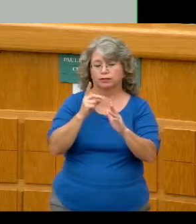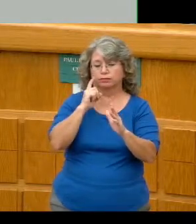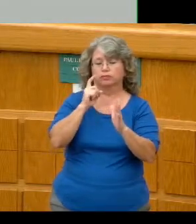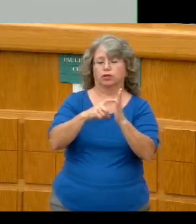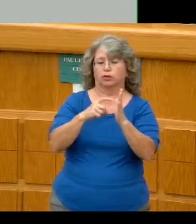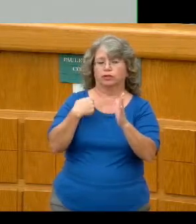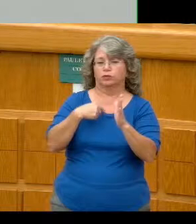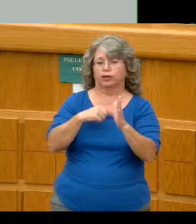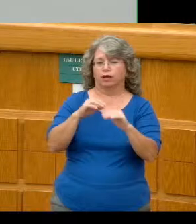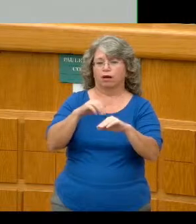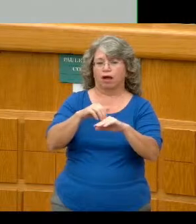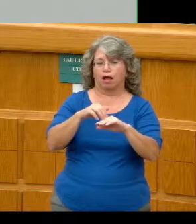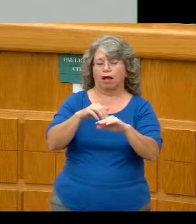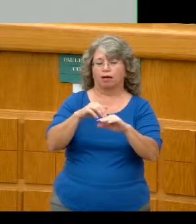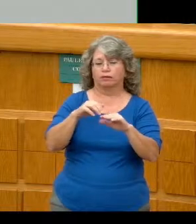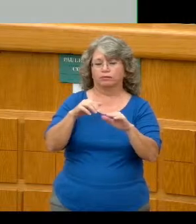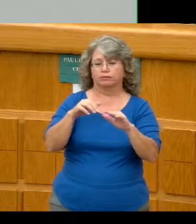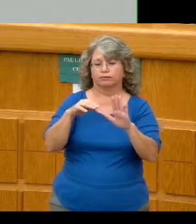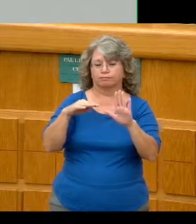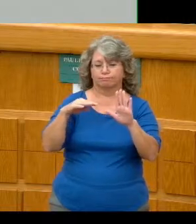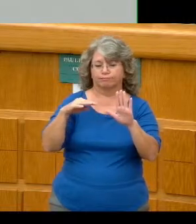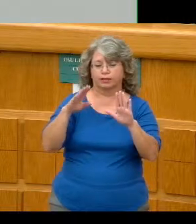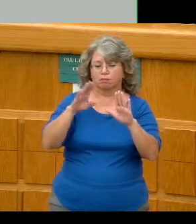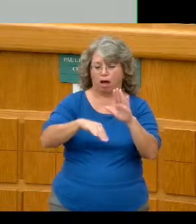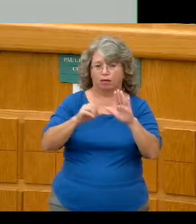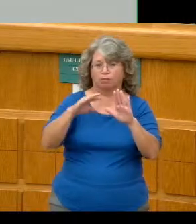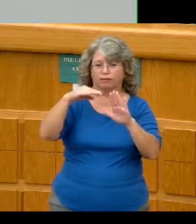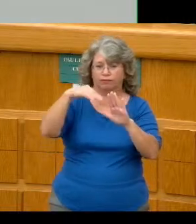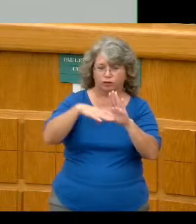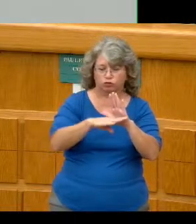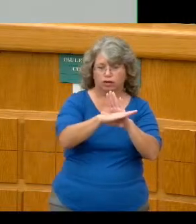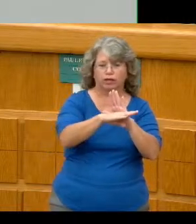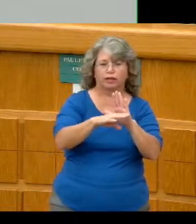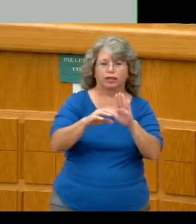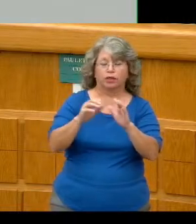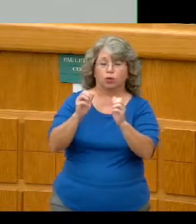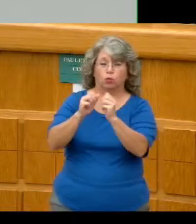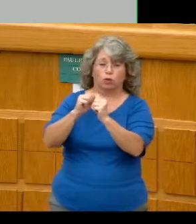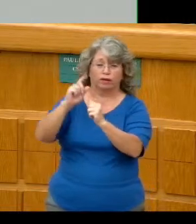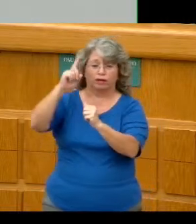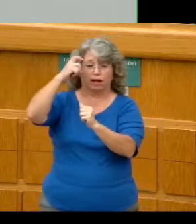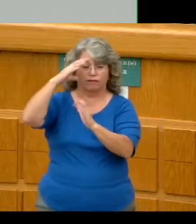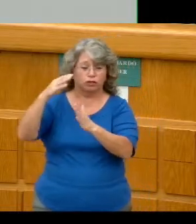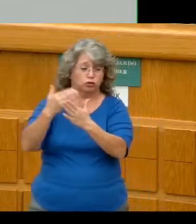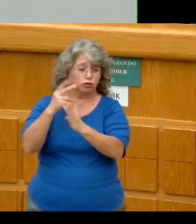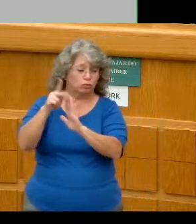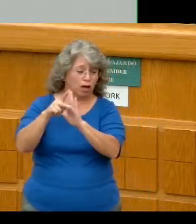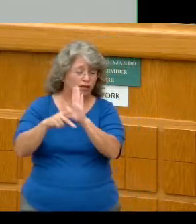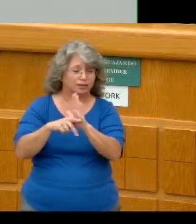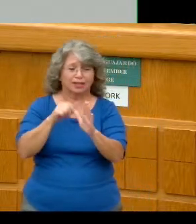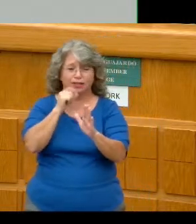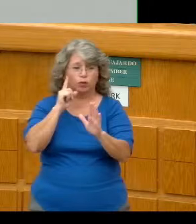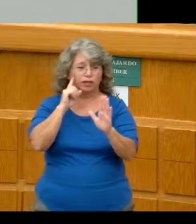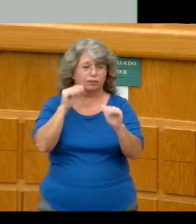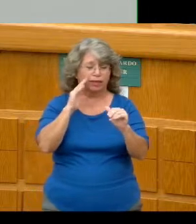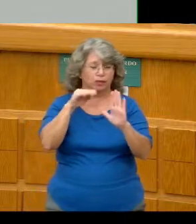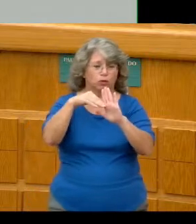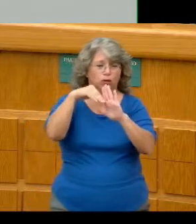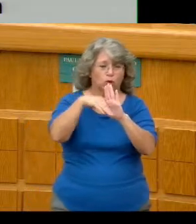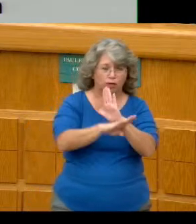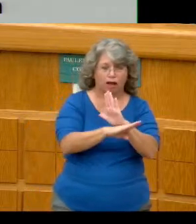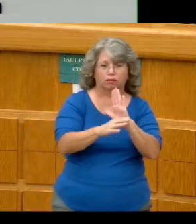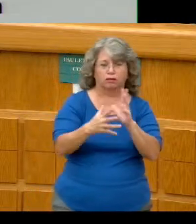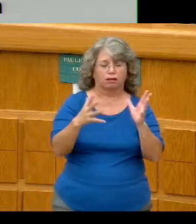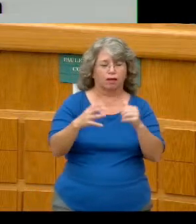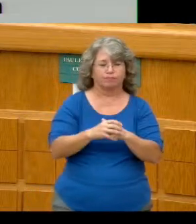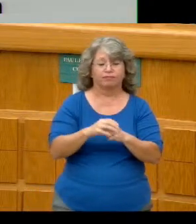and given the policy changes that are in place, we don't expect it really to go down much more. The ICU is still stretched on